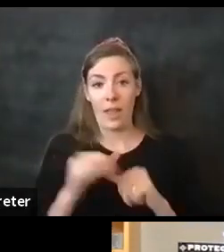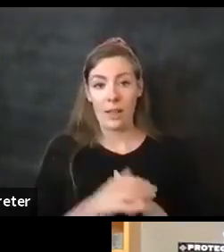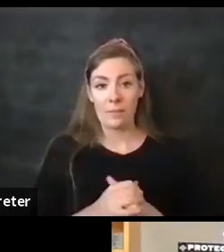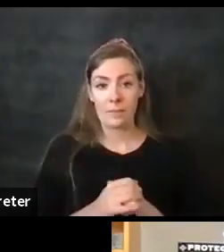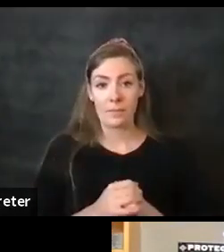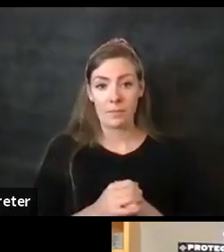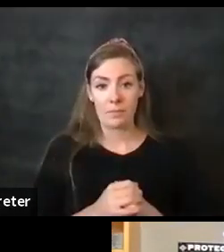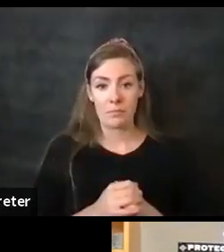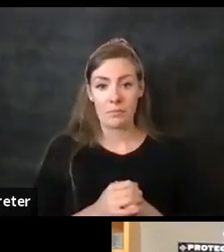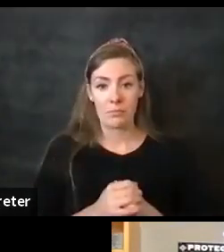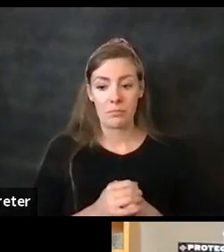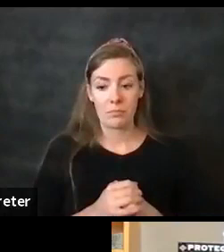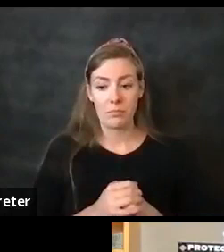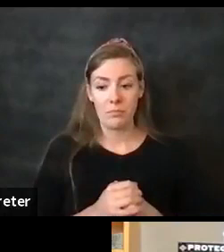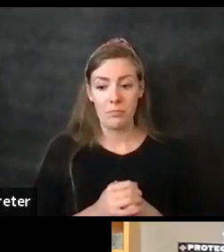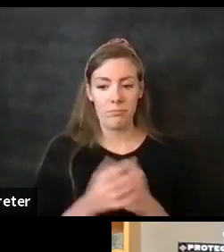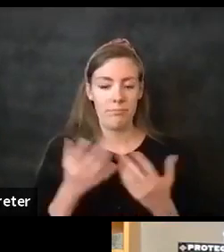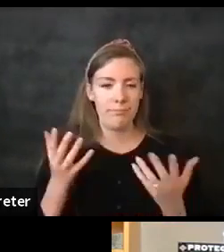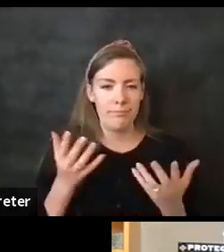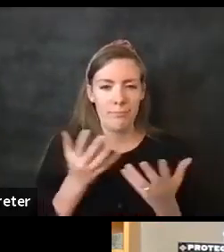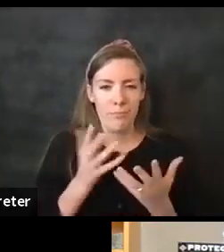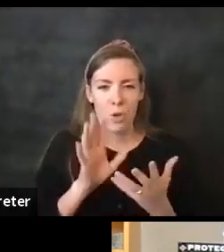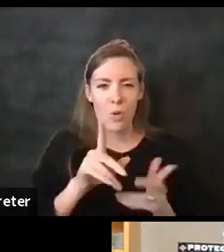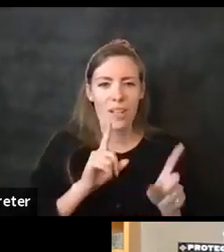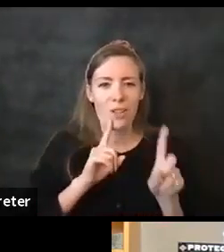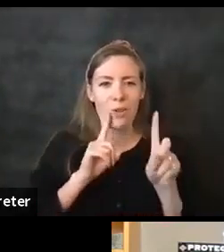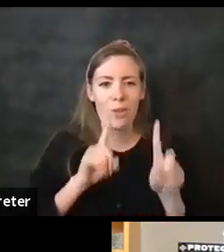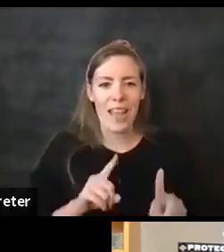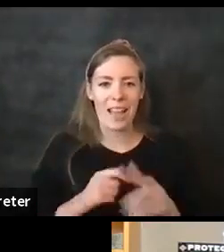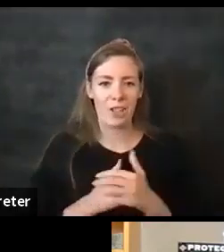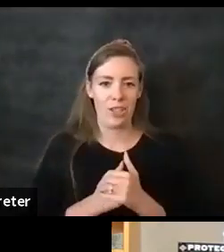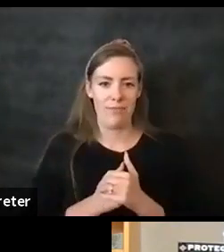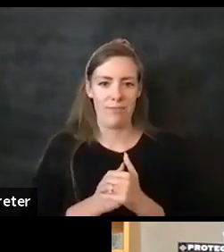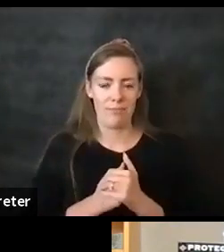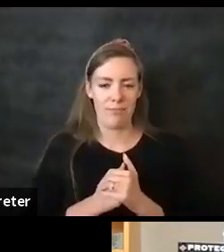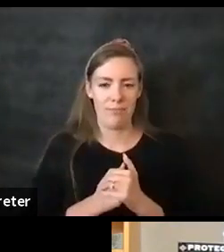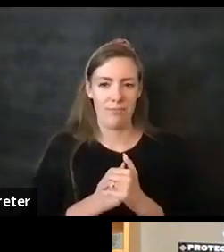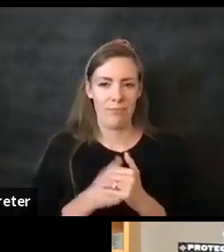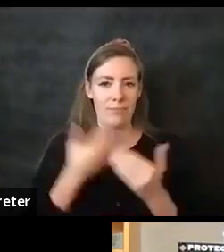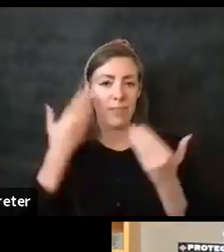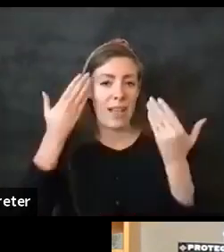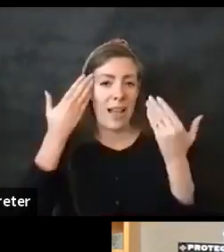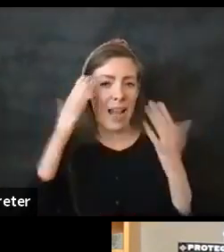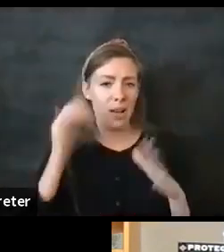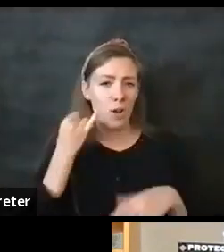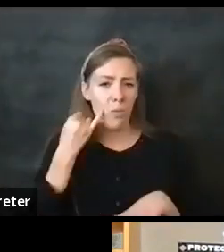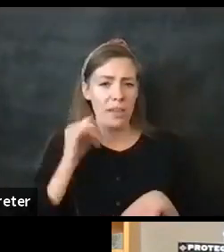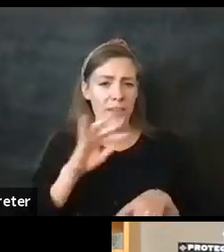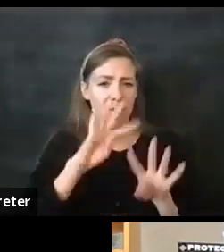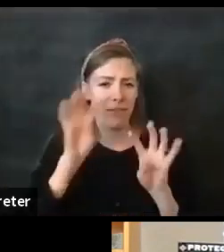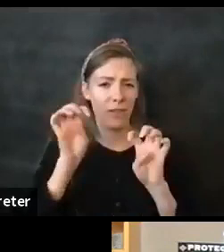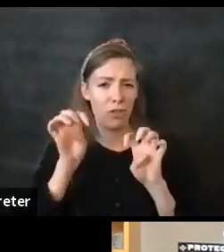I don't know if I could get your reaction to that. I don't know if this survey would